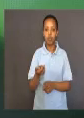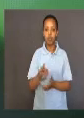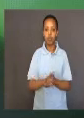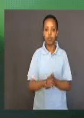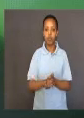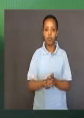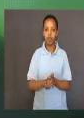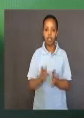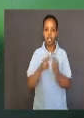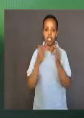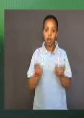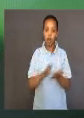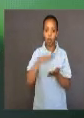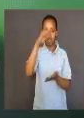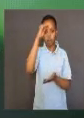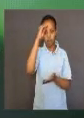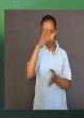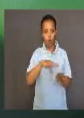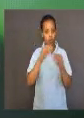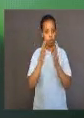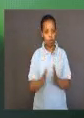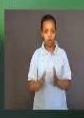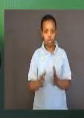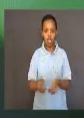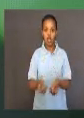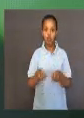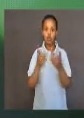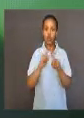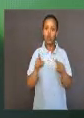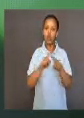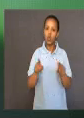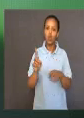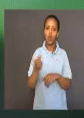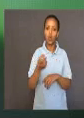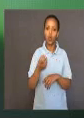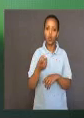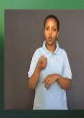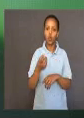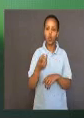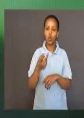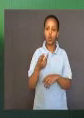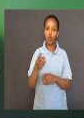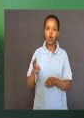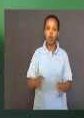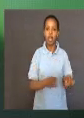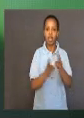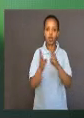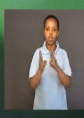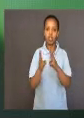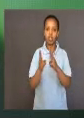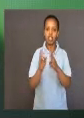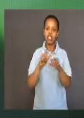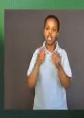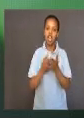As we have learned, students, there are many different ways to think about the